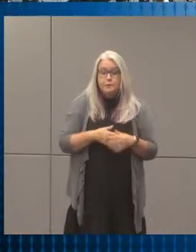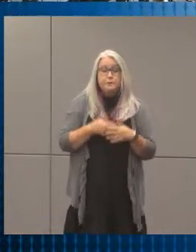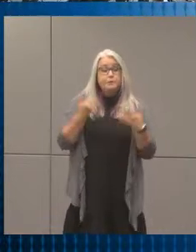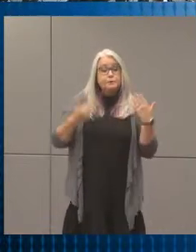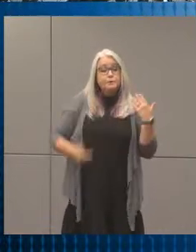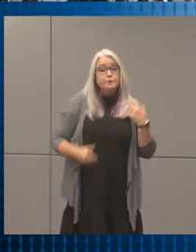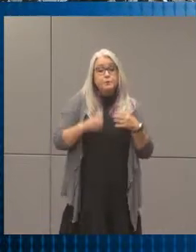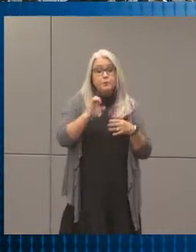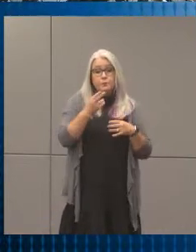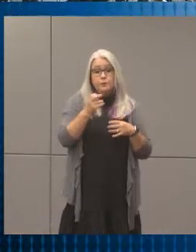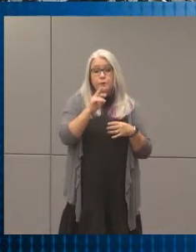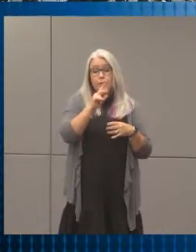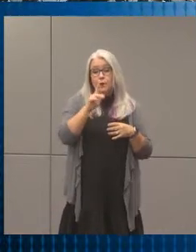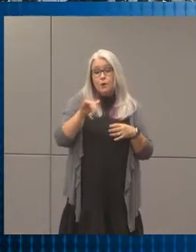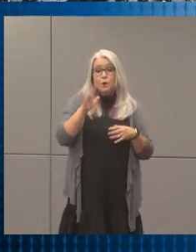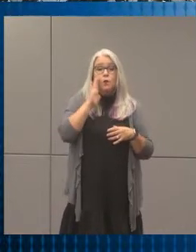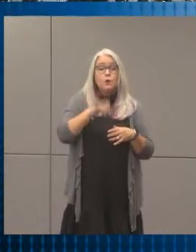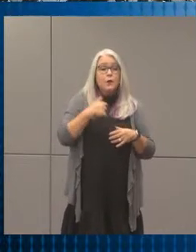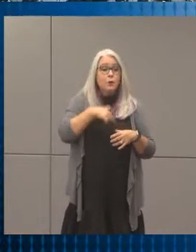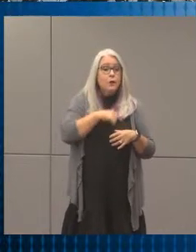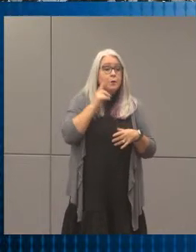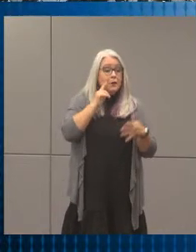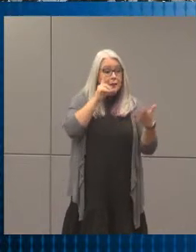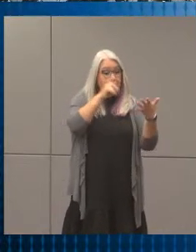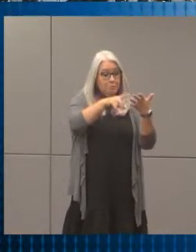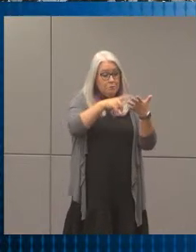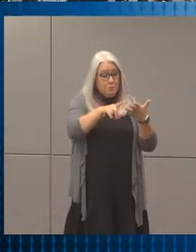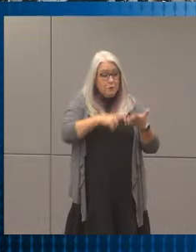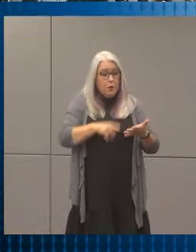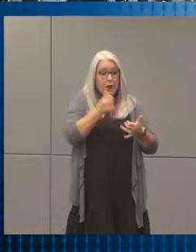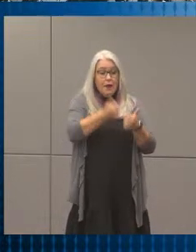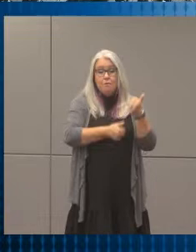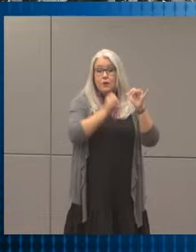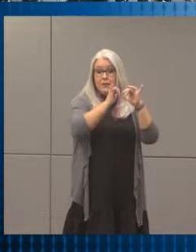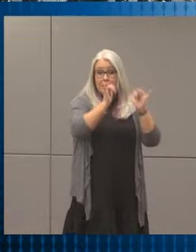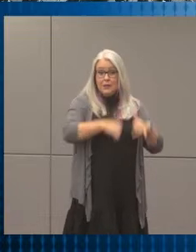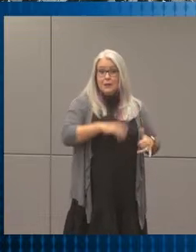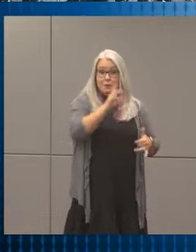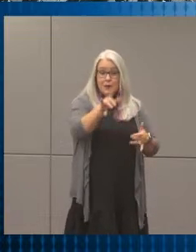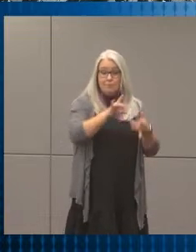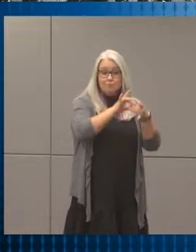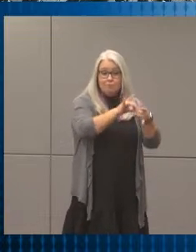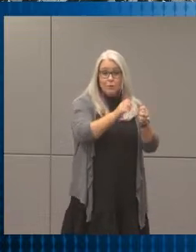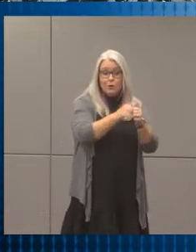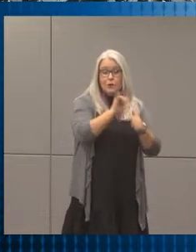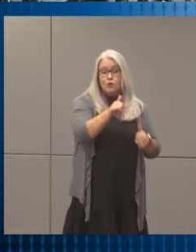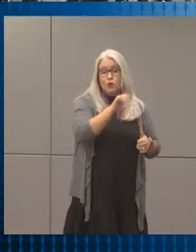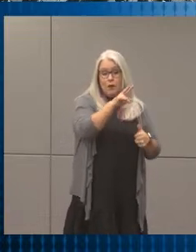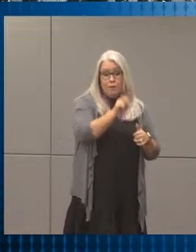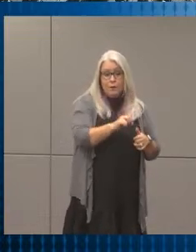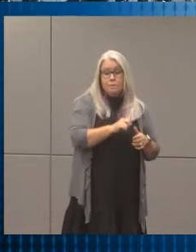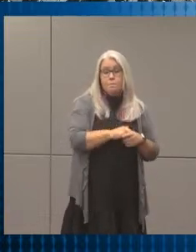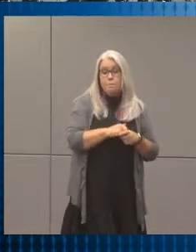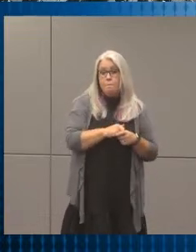be assessing every system that uses the Java product and working to see if we can